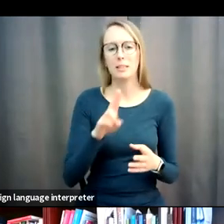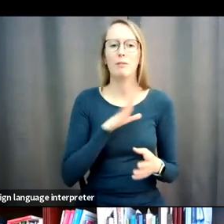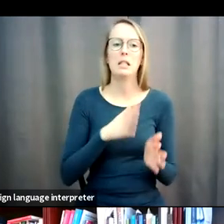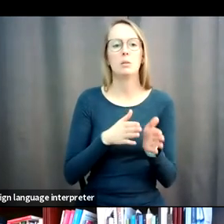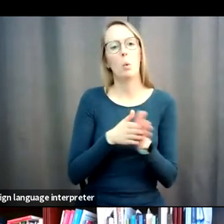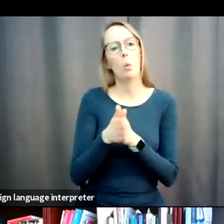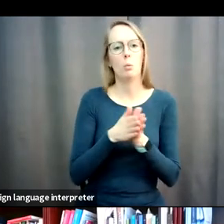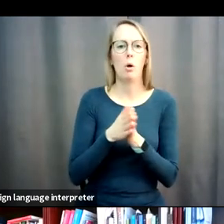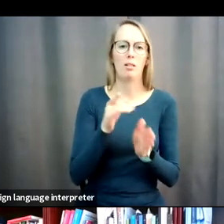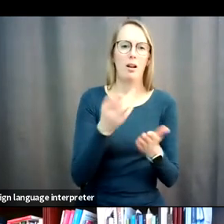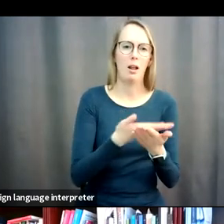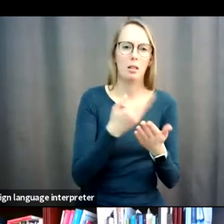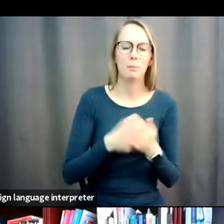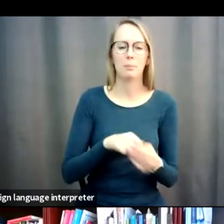country.